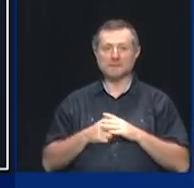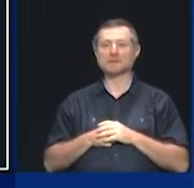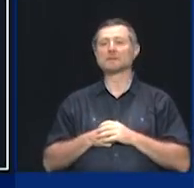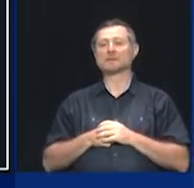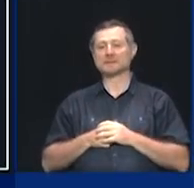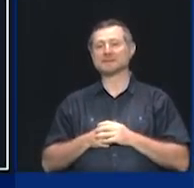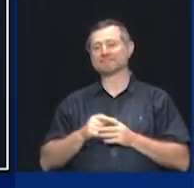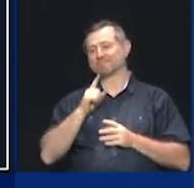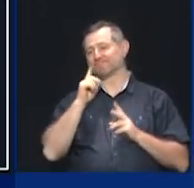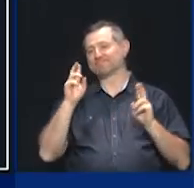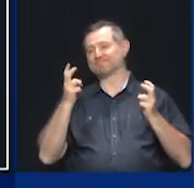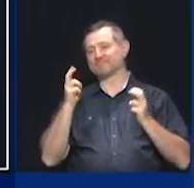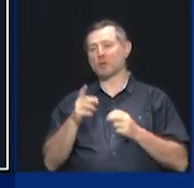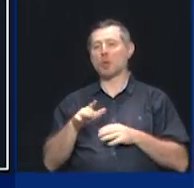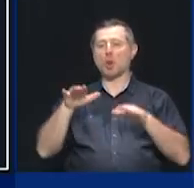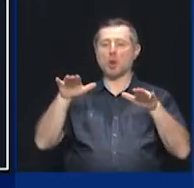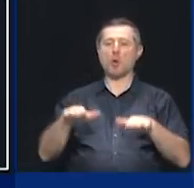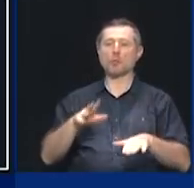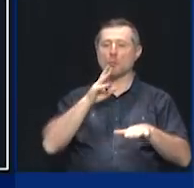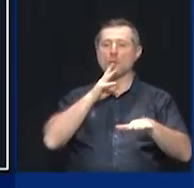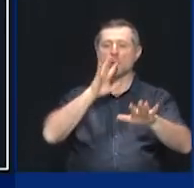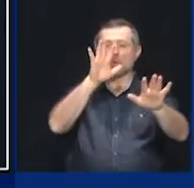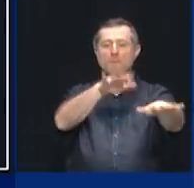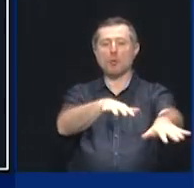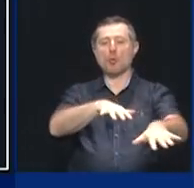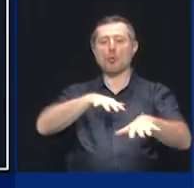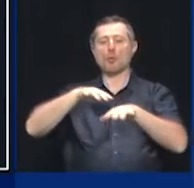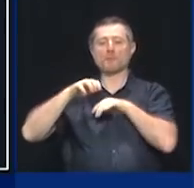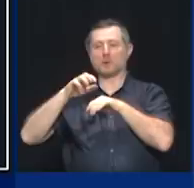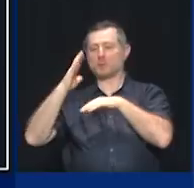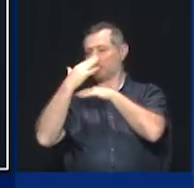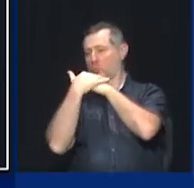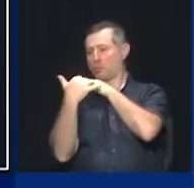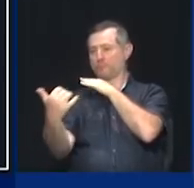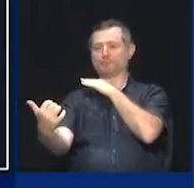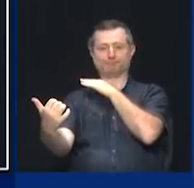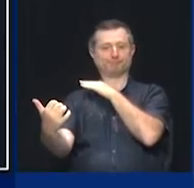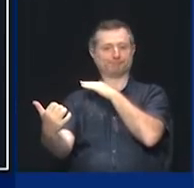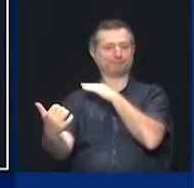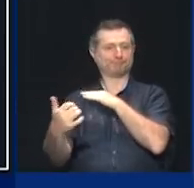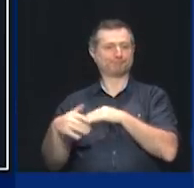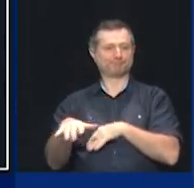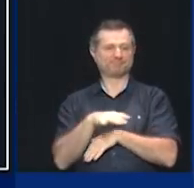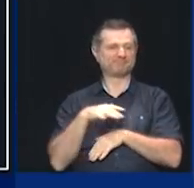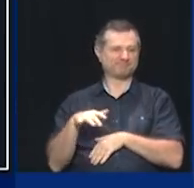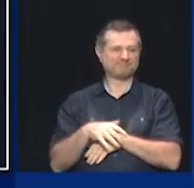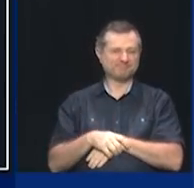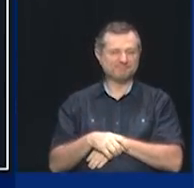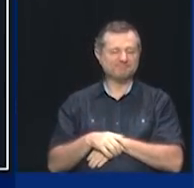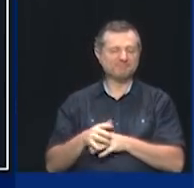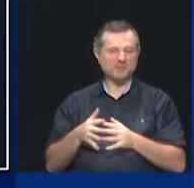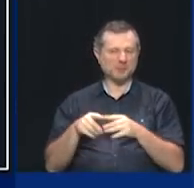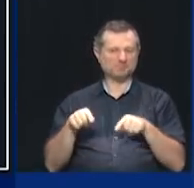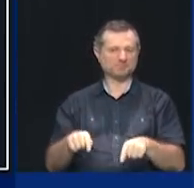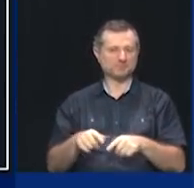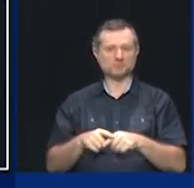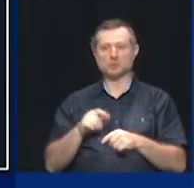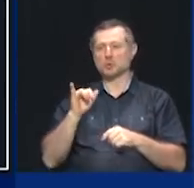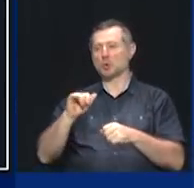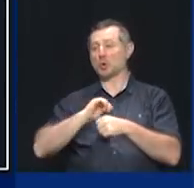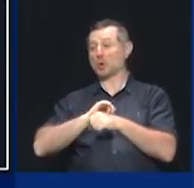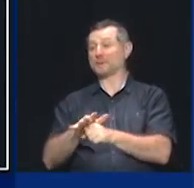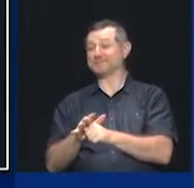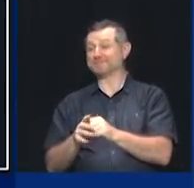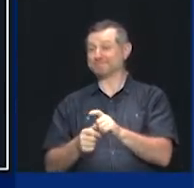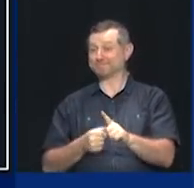in America, because COVID didn't come alone. COVID created a low tide. What does low tide mean? You